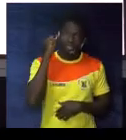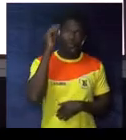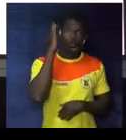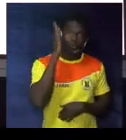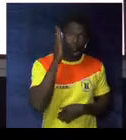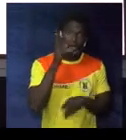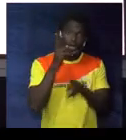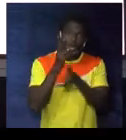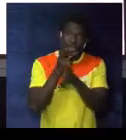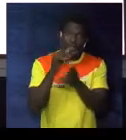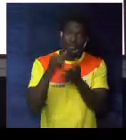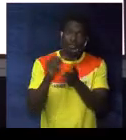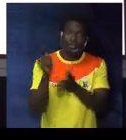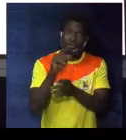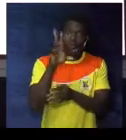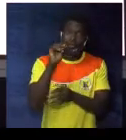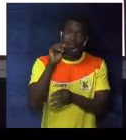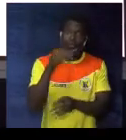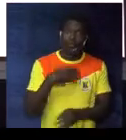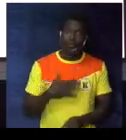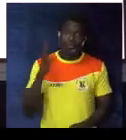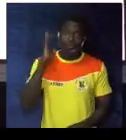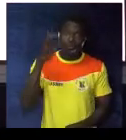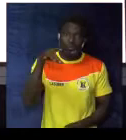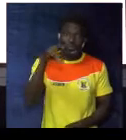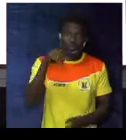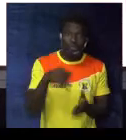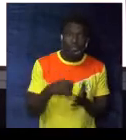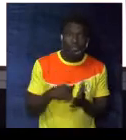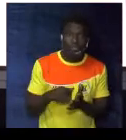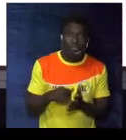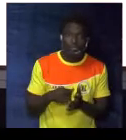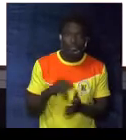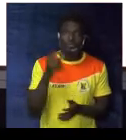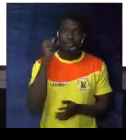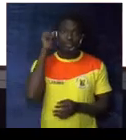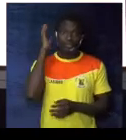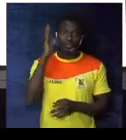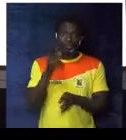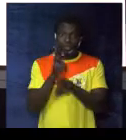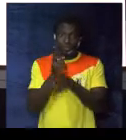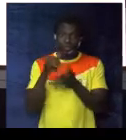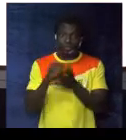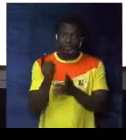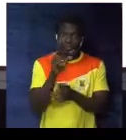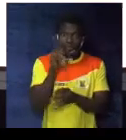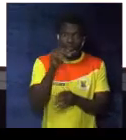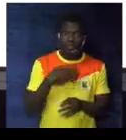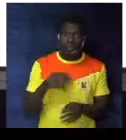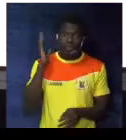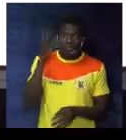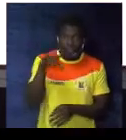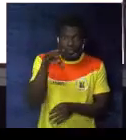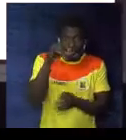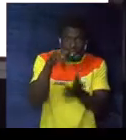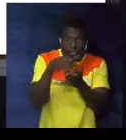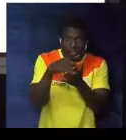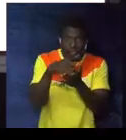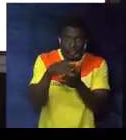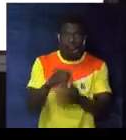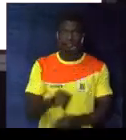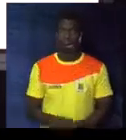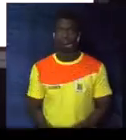She will keep it where nobody would find it. She will keep it where nobody would find